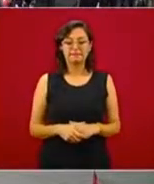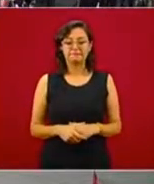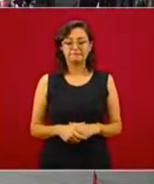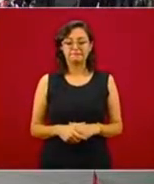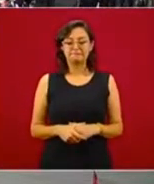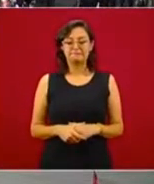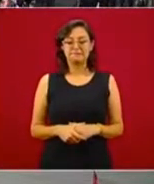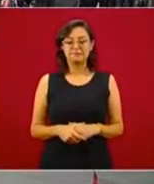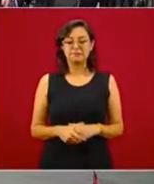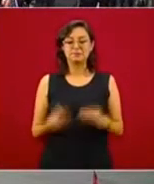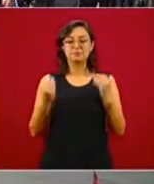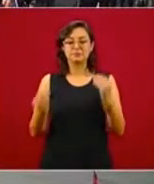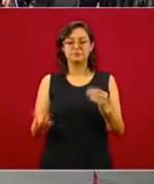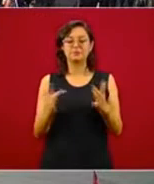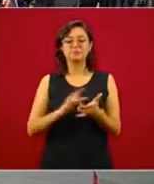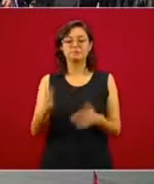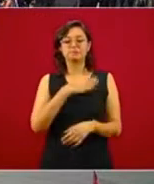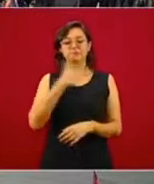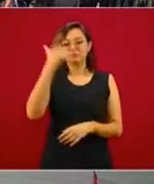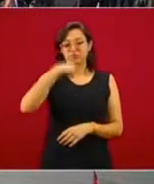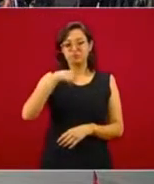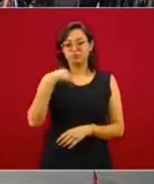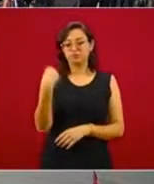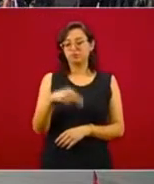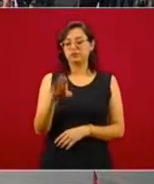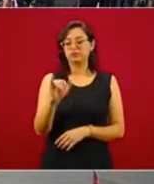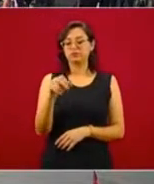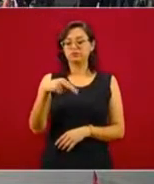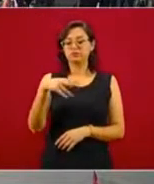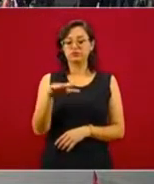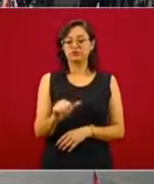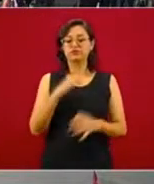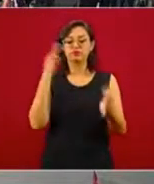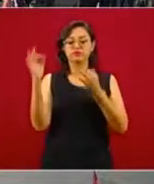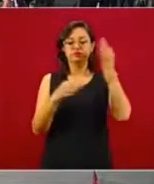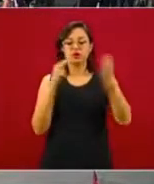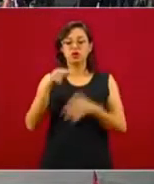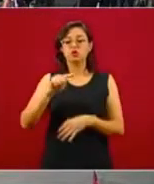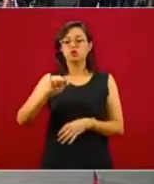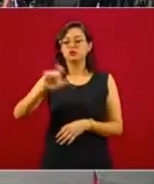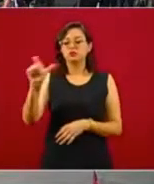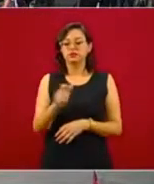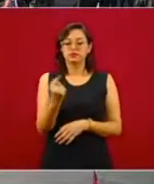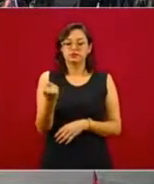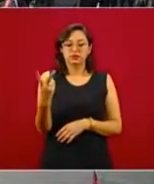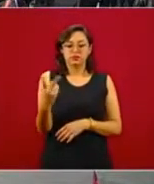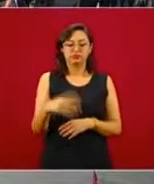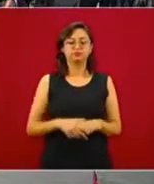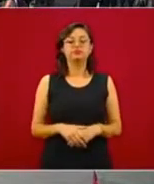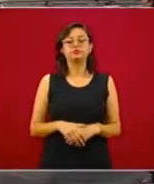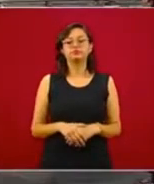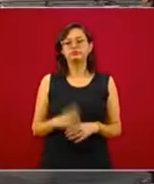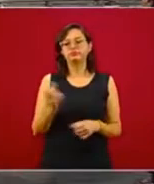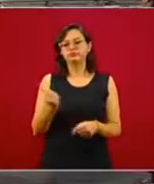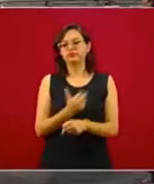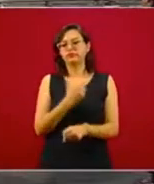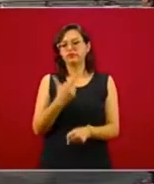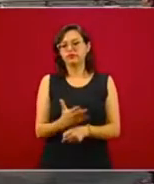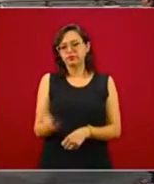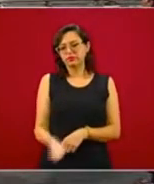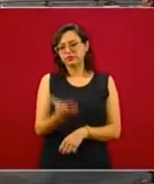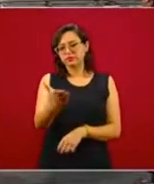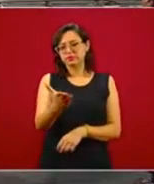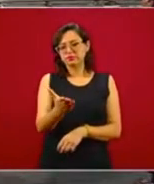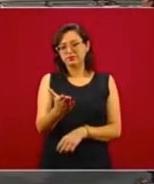back there and on this side too. Thank you very much. Good evening, Bianca Aguirre from Notimex TV. And I'd like to ask